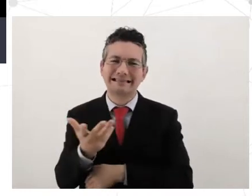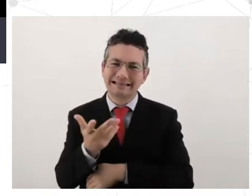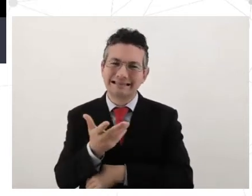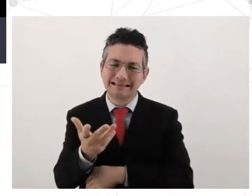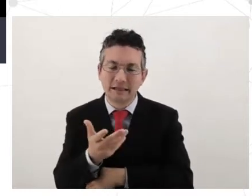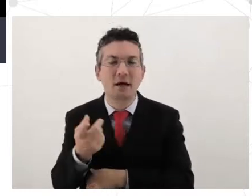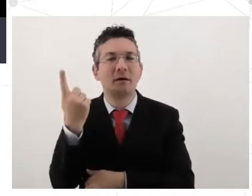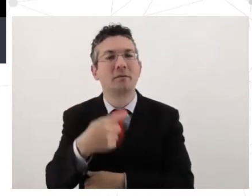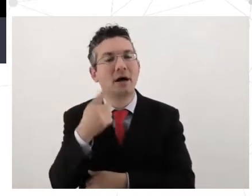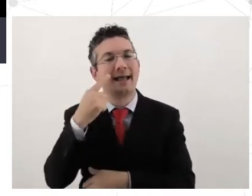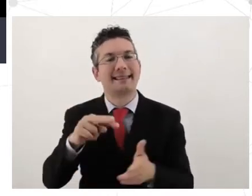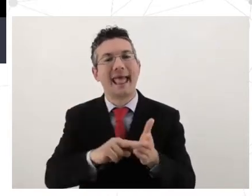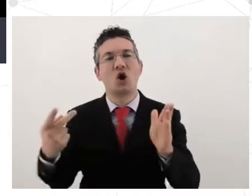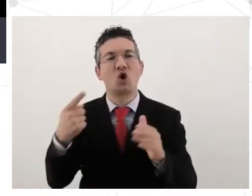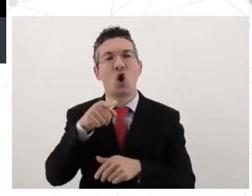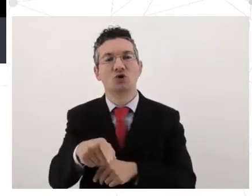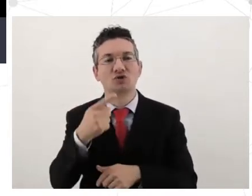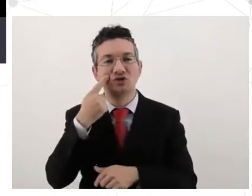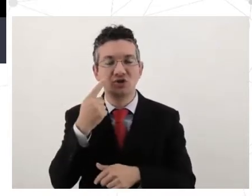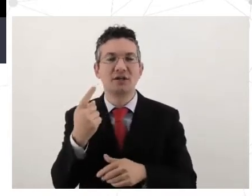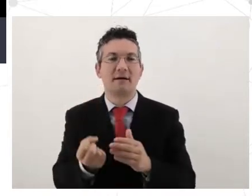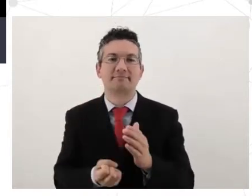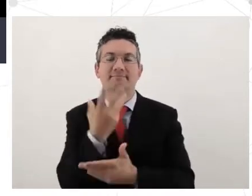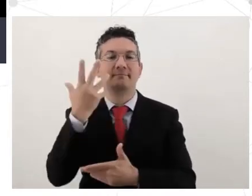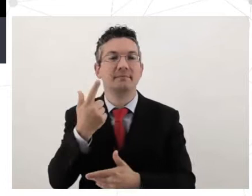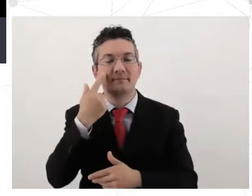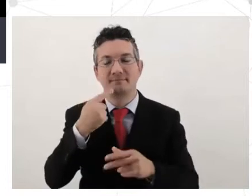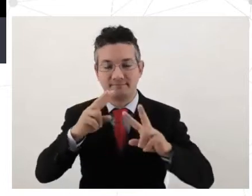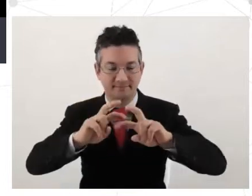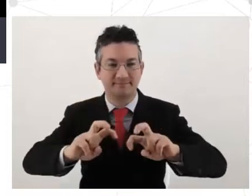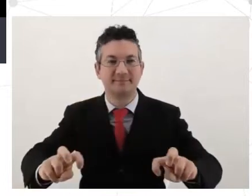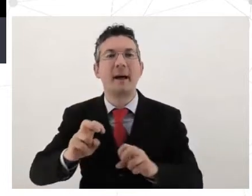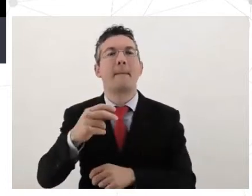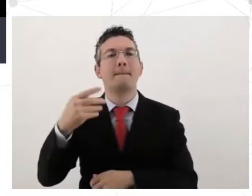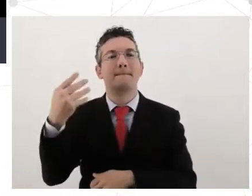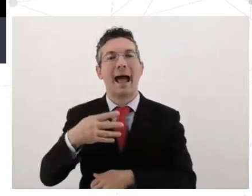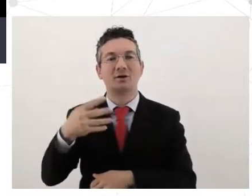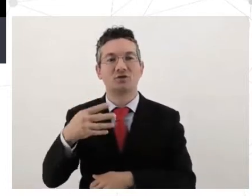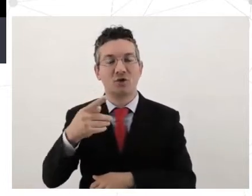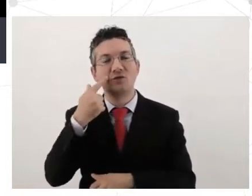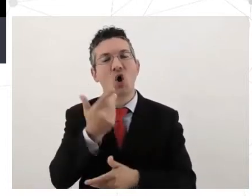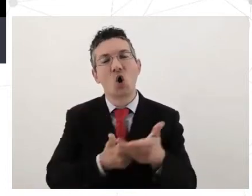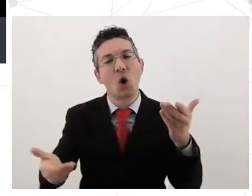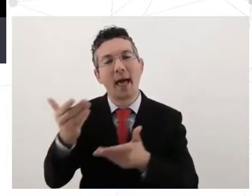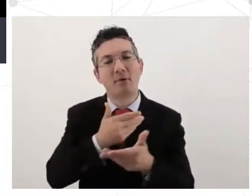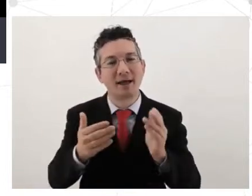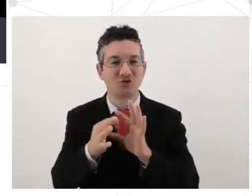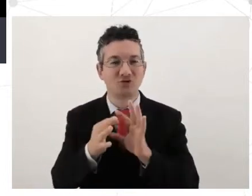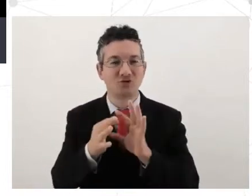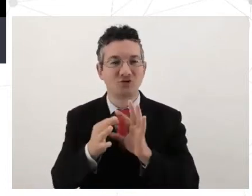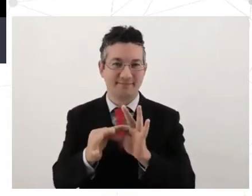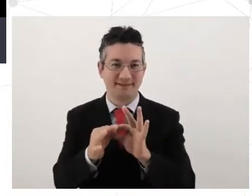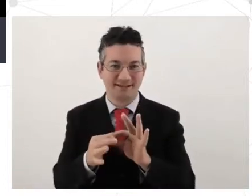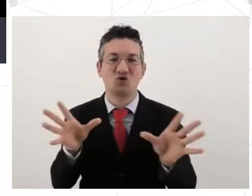any standard headphones. Our headphone is ready. Now we are going to set up a beacon. When I click on